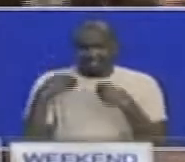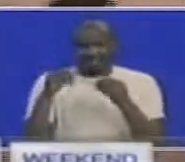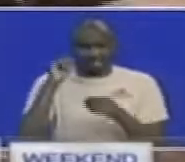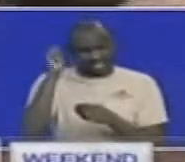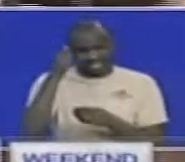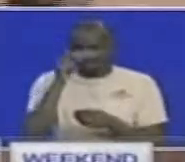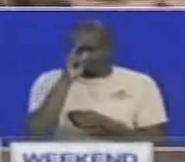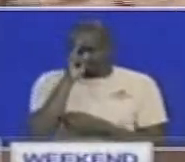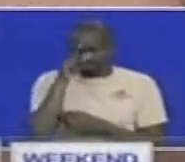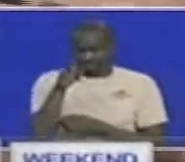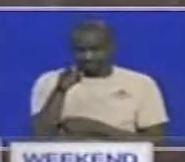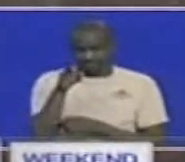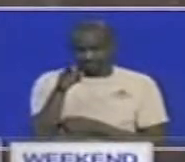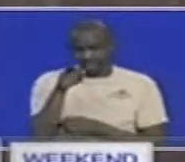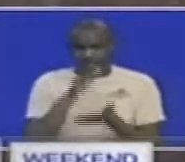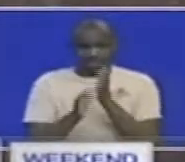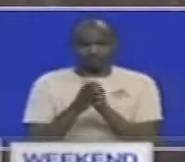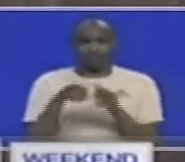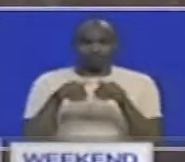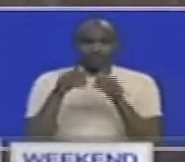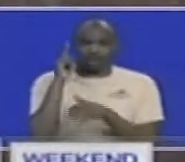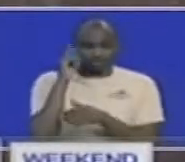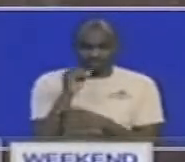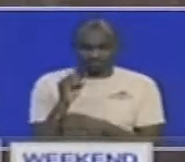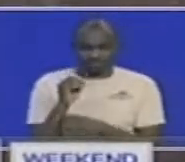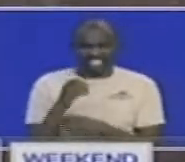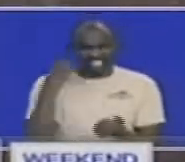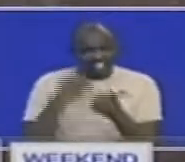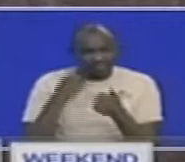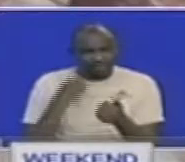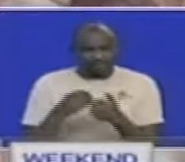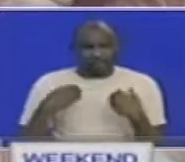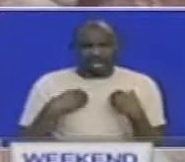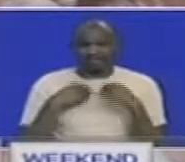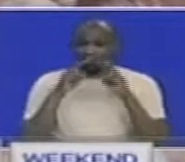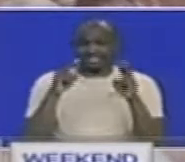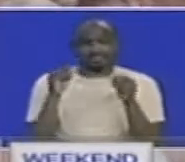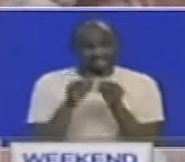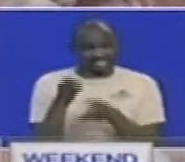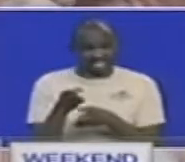police reservists illegally. In the meantime, it has been very difficult to even hold a peace meeting.